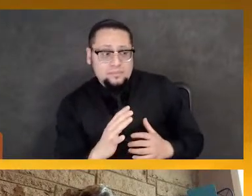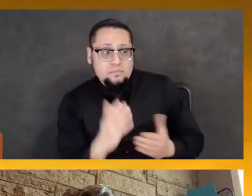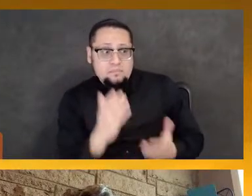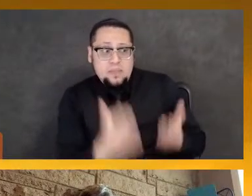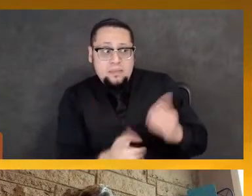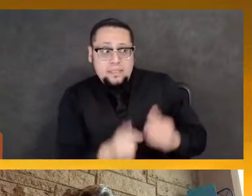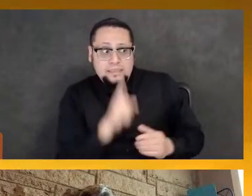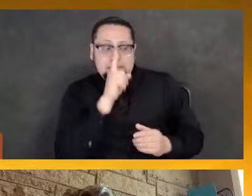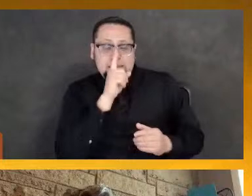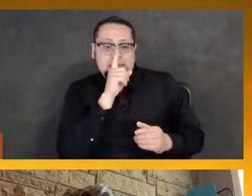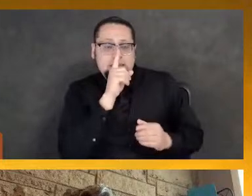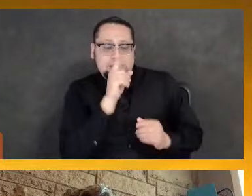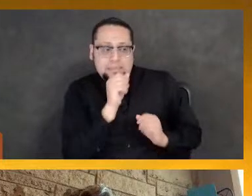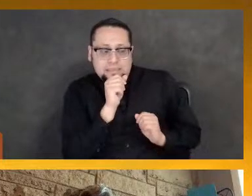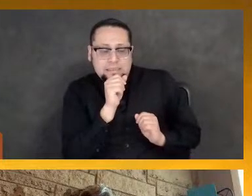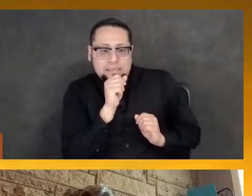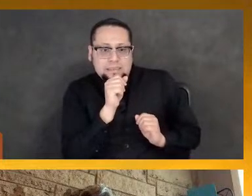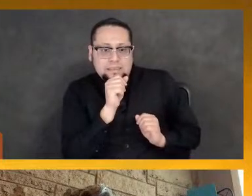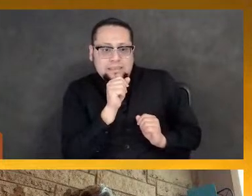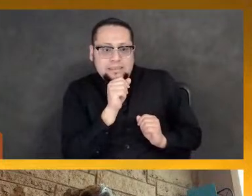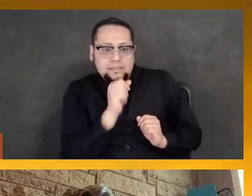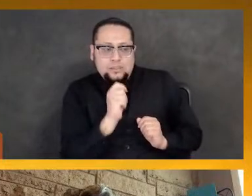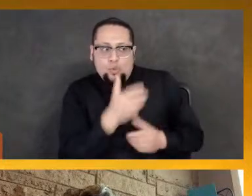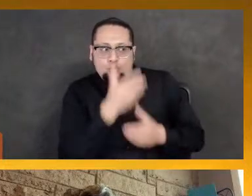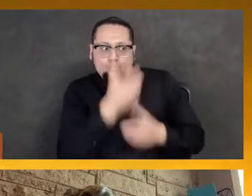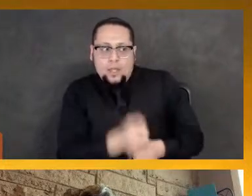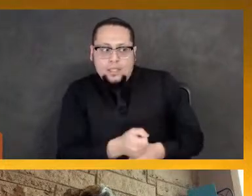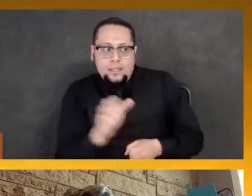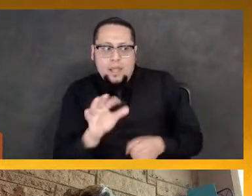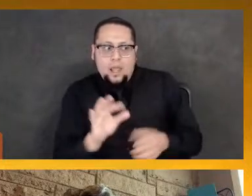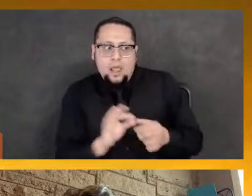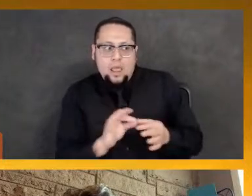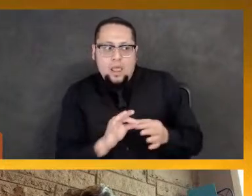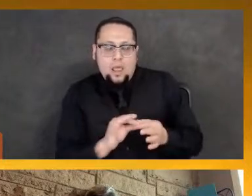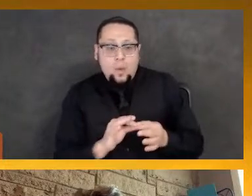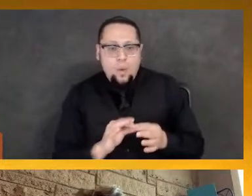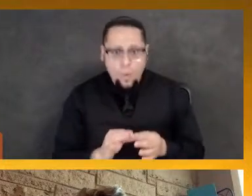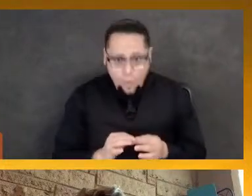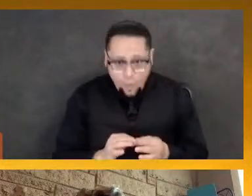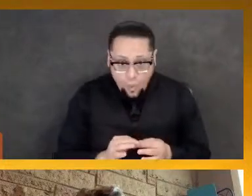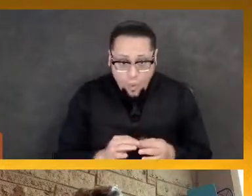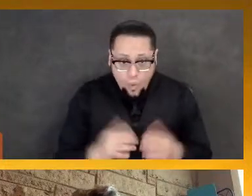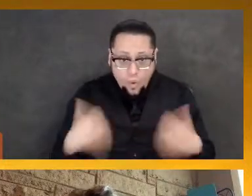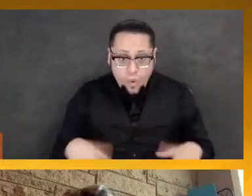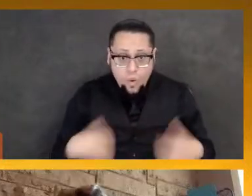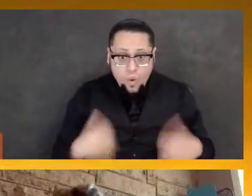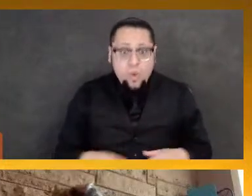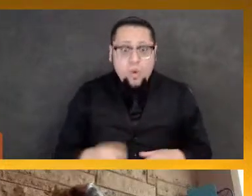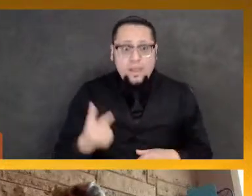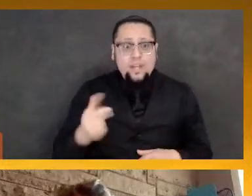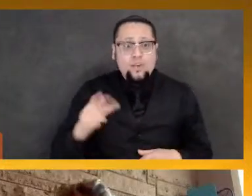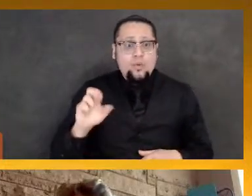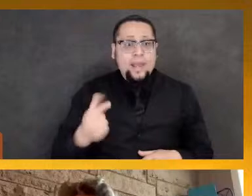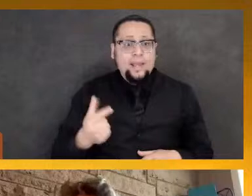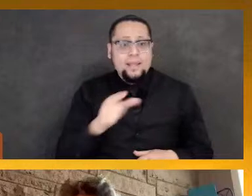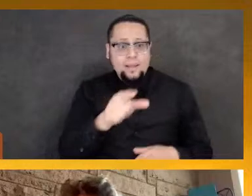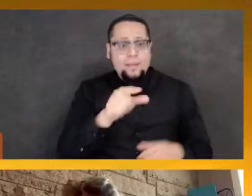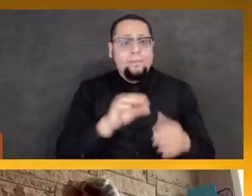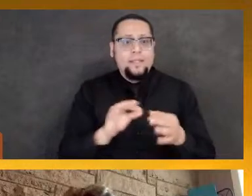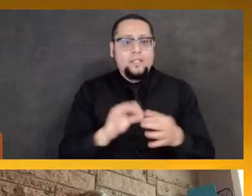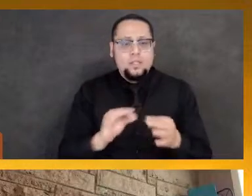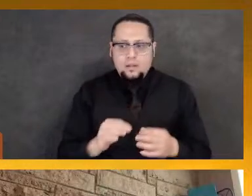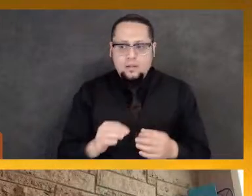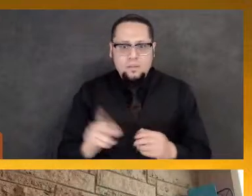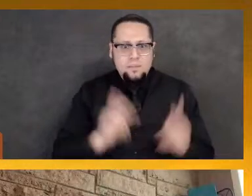not, basically trust what they said. So just this questioning, like Greg was saying, well, do they exist or